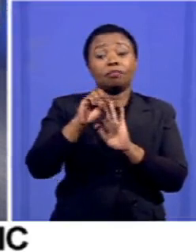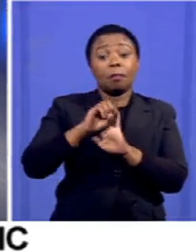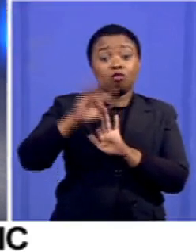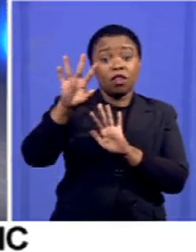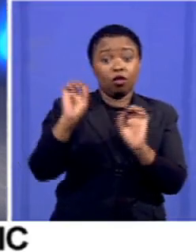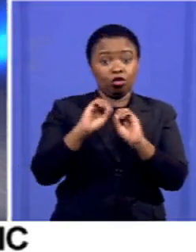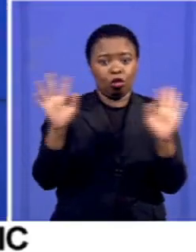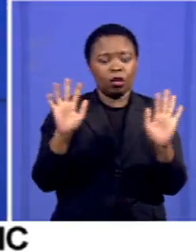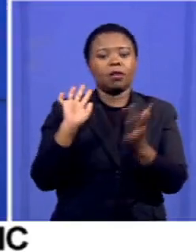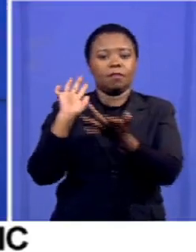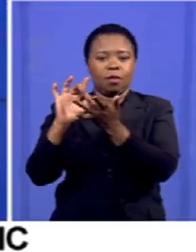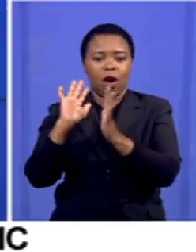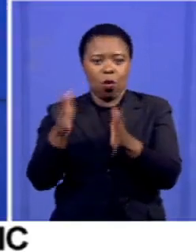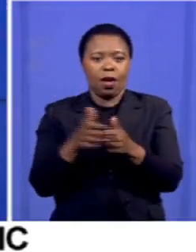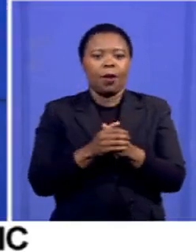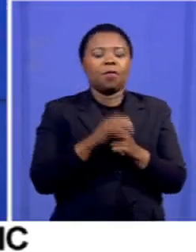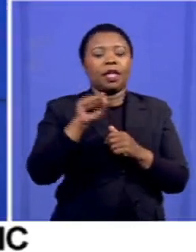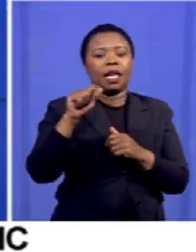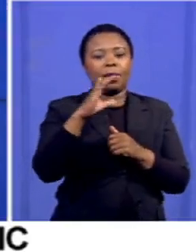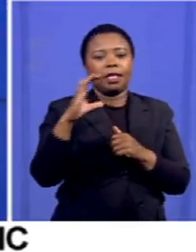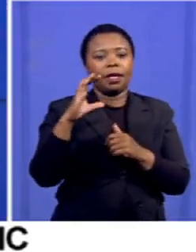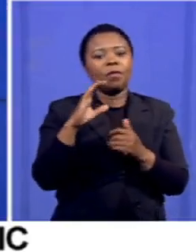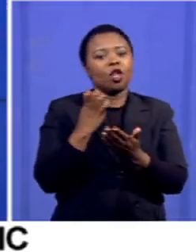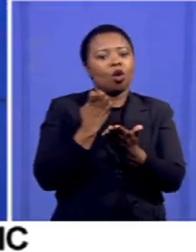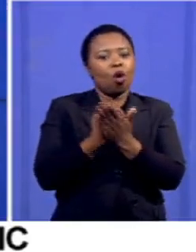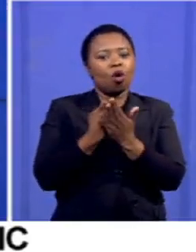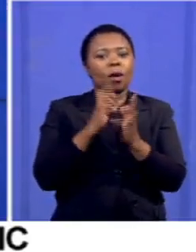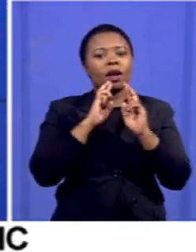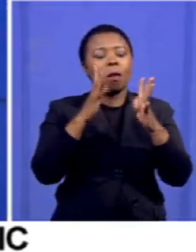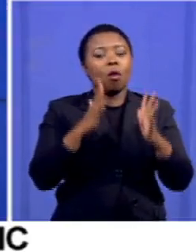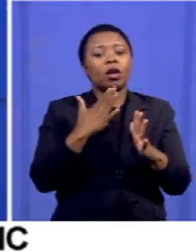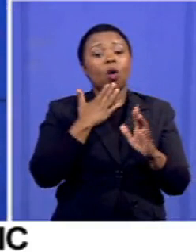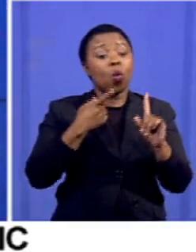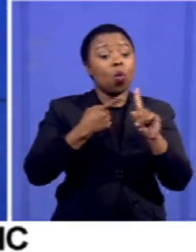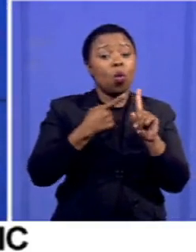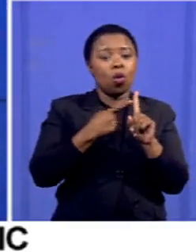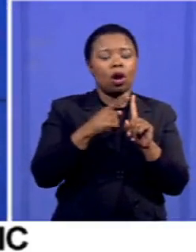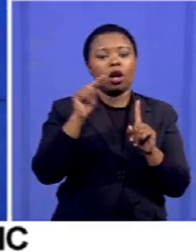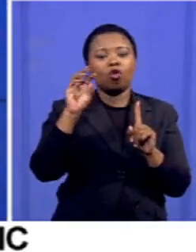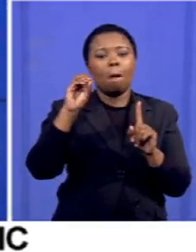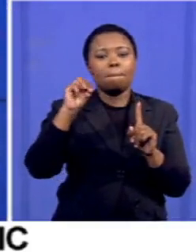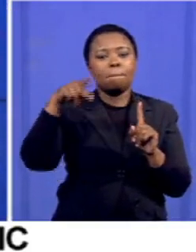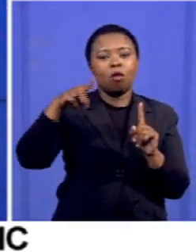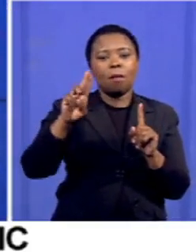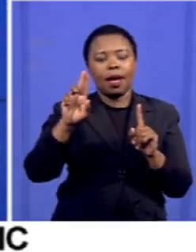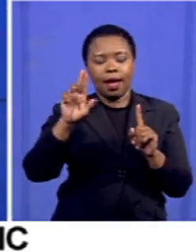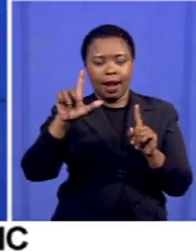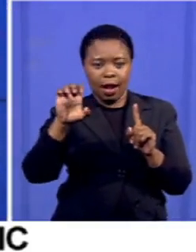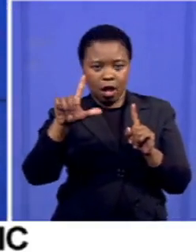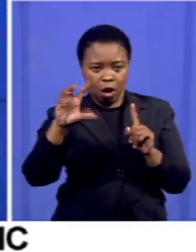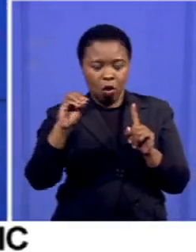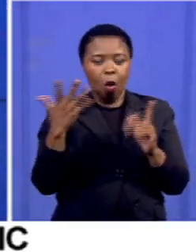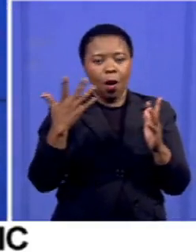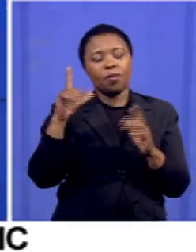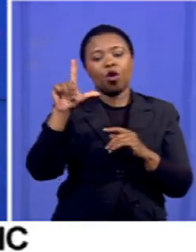underway. Indeed, SABC News economics reporter Nompu Siziba joining us there live from the Luthuli